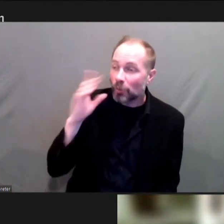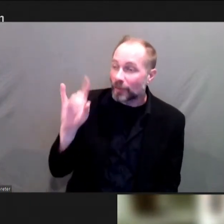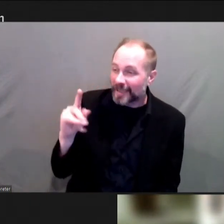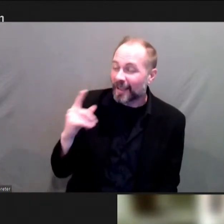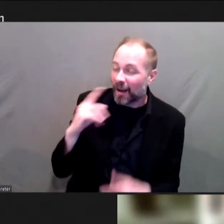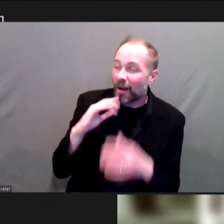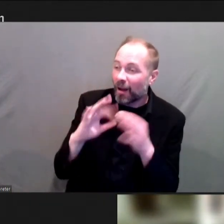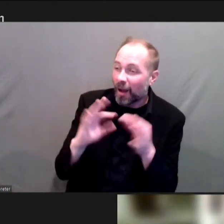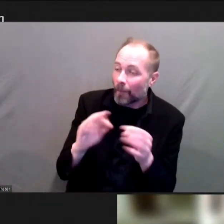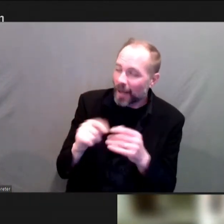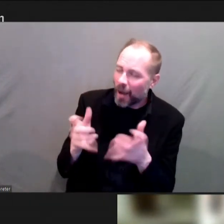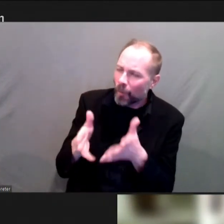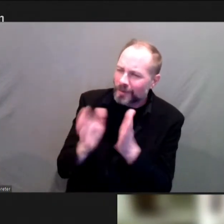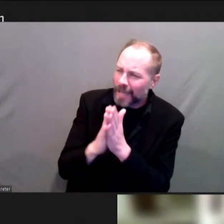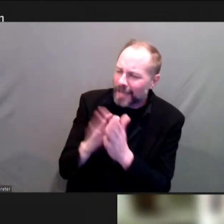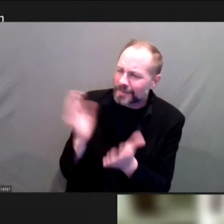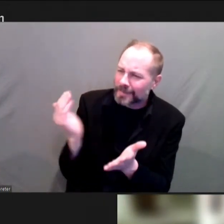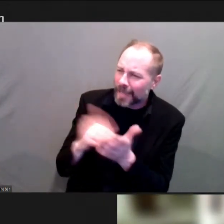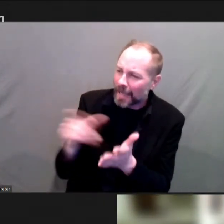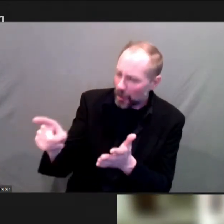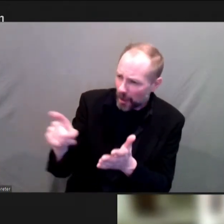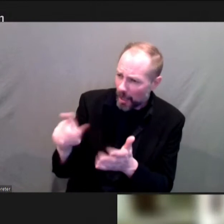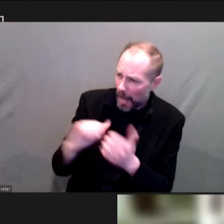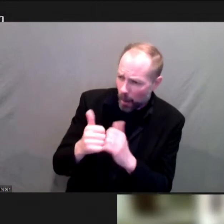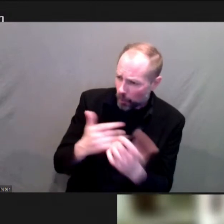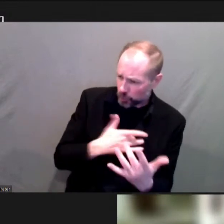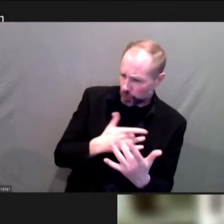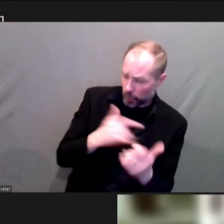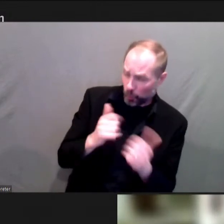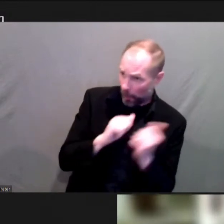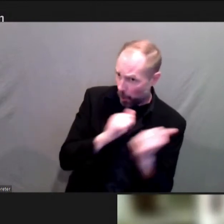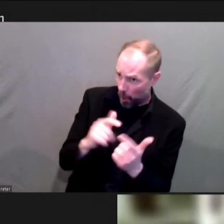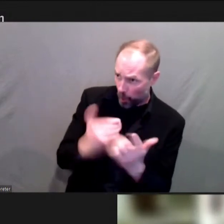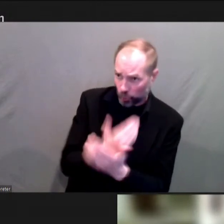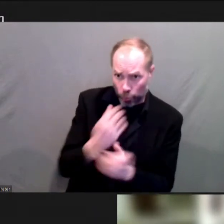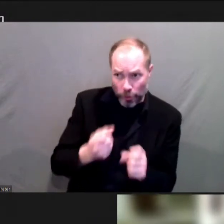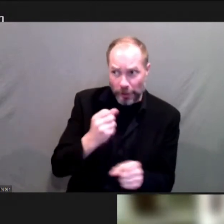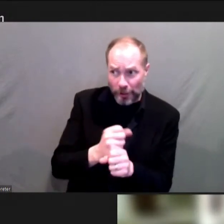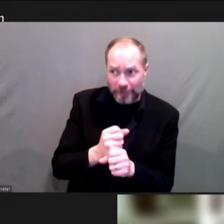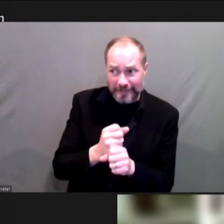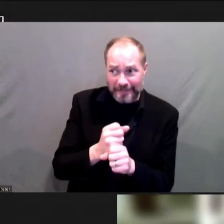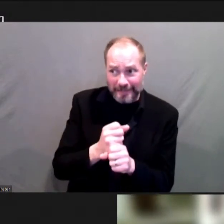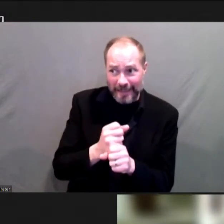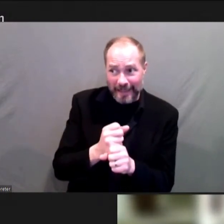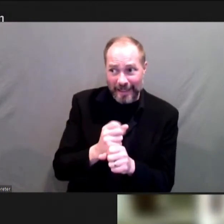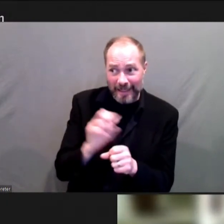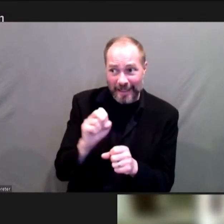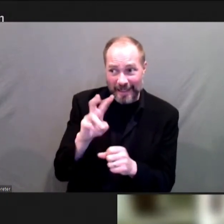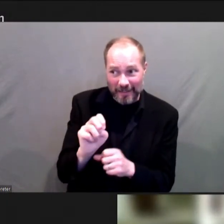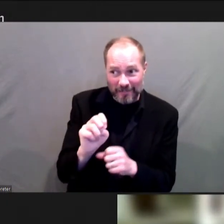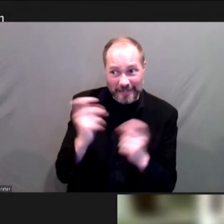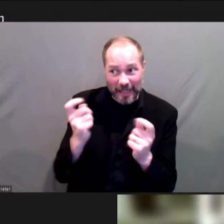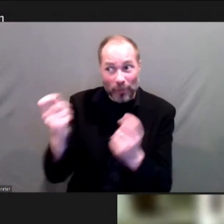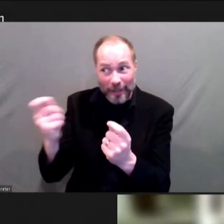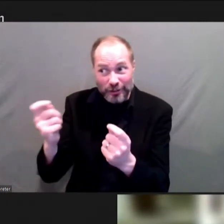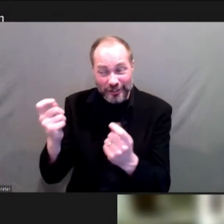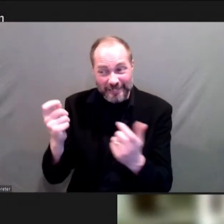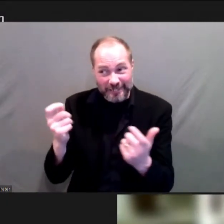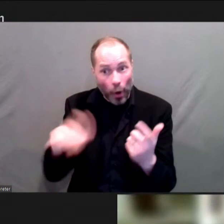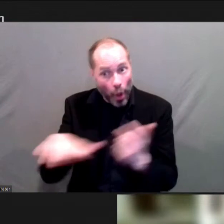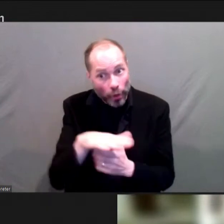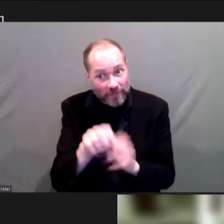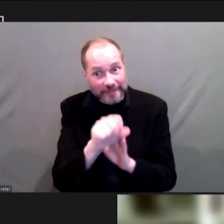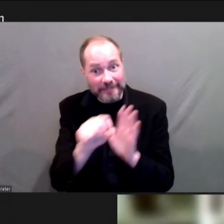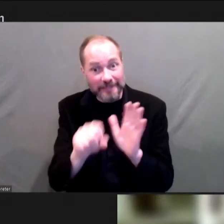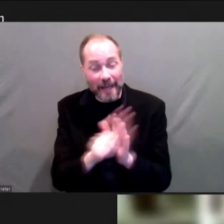ask you again, how concerned are you with all the New Year's Eve events that are taking place across the state, several events across the Denver metro area?